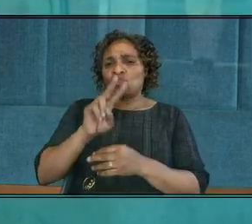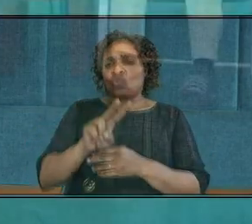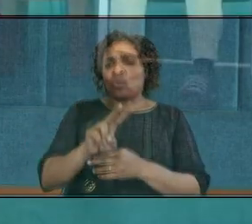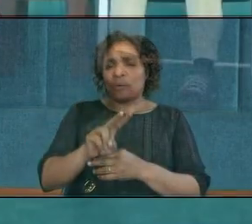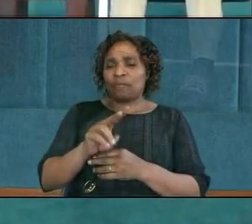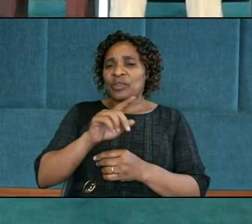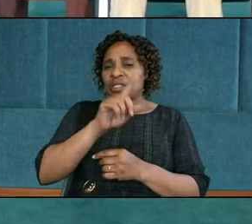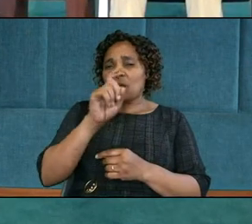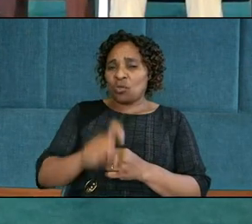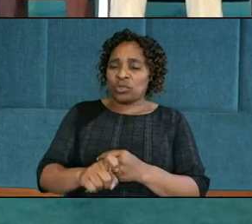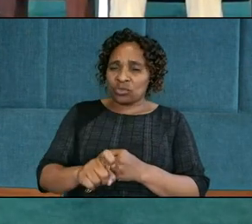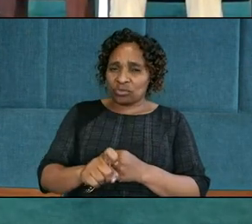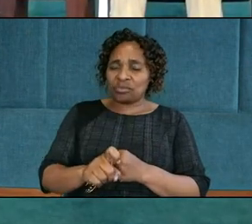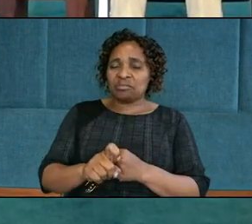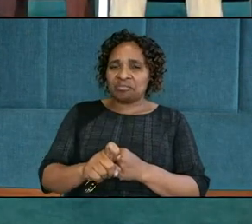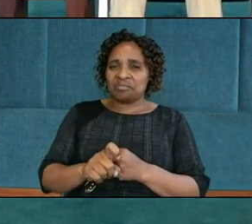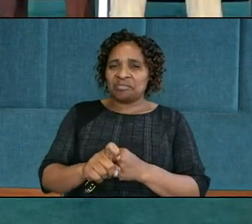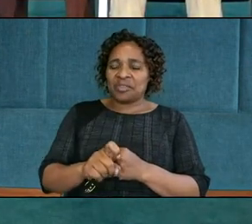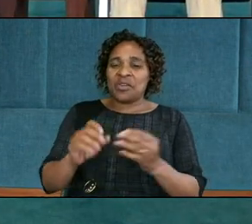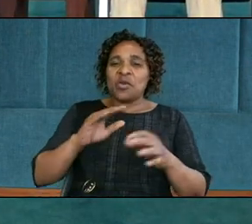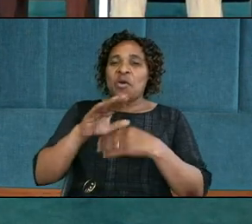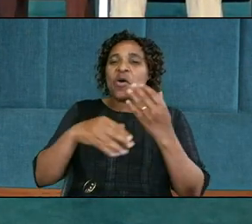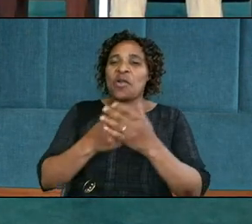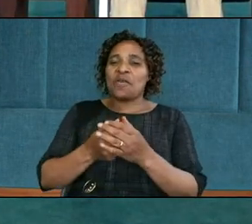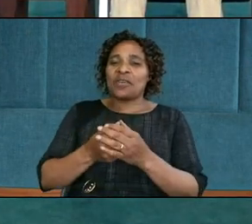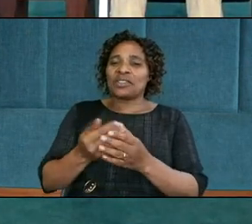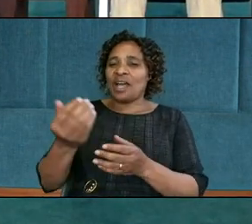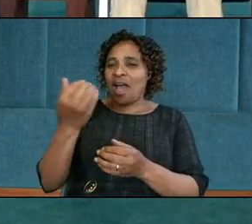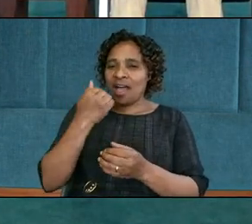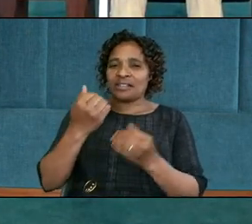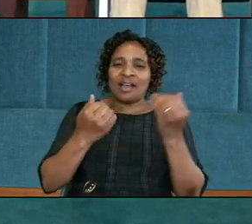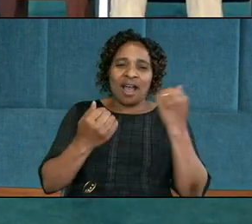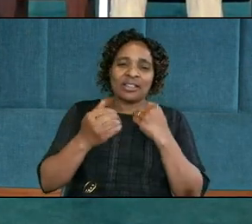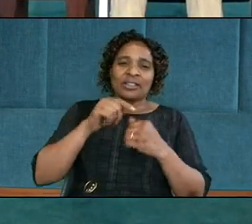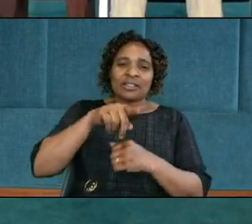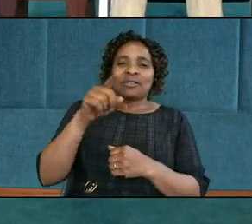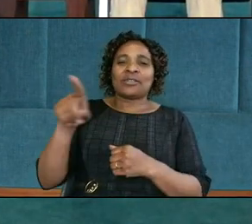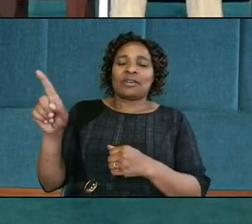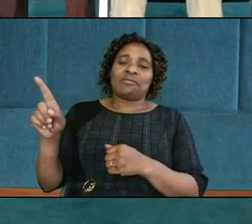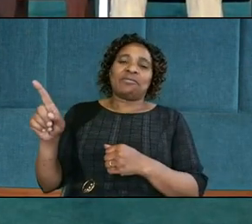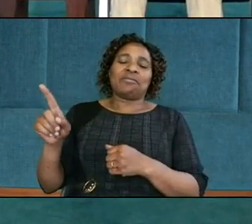Yeah, that's a question we ought all of us to ask ourselves.